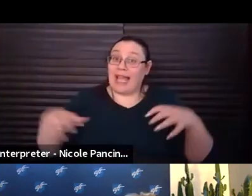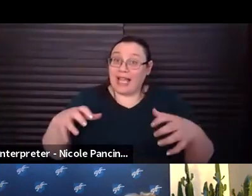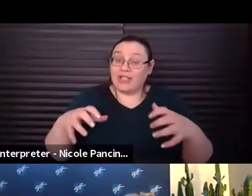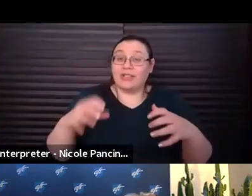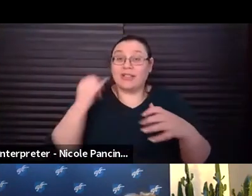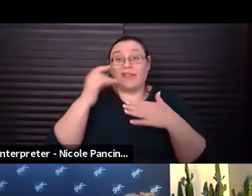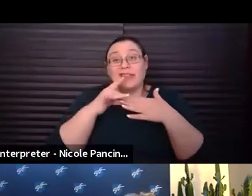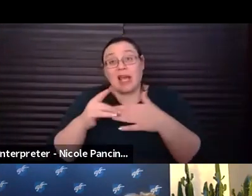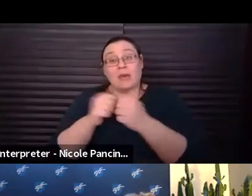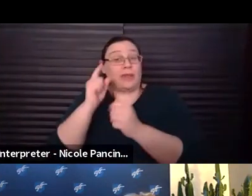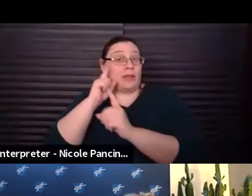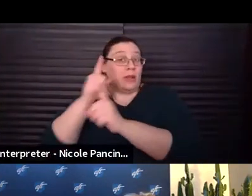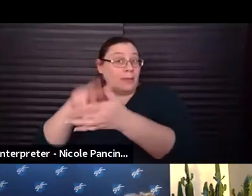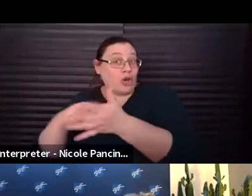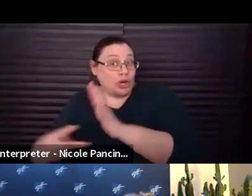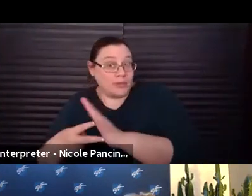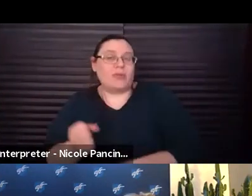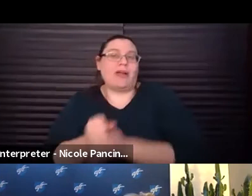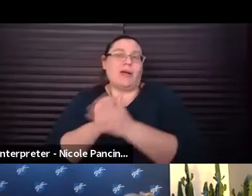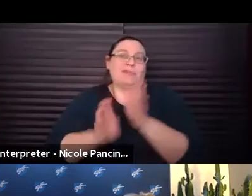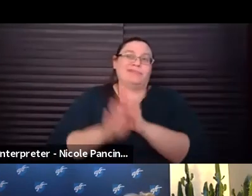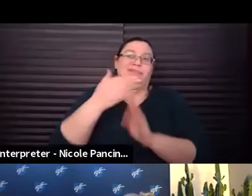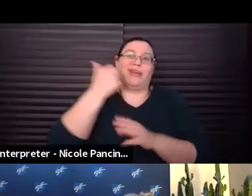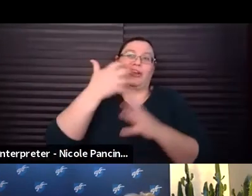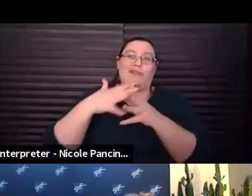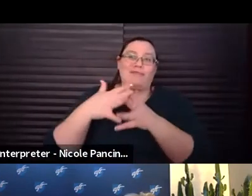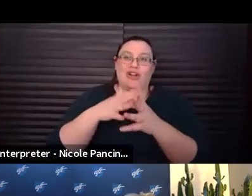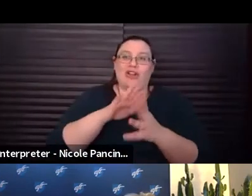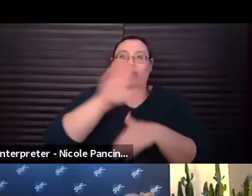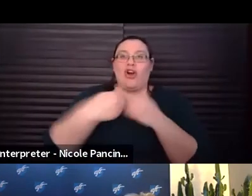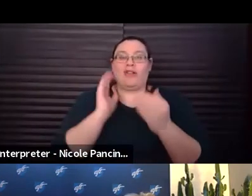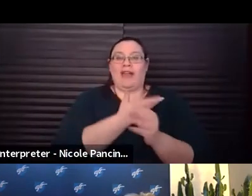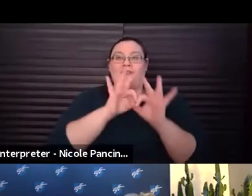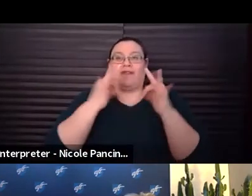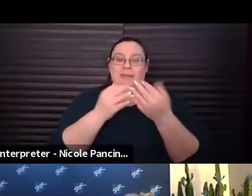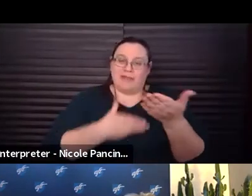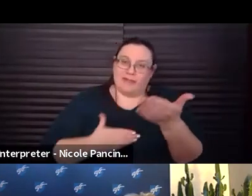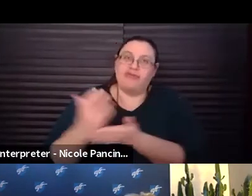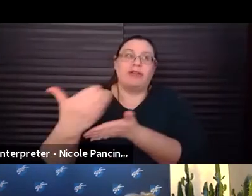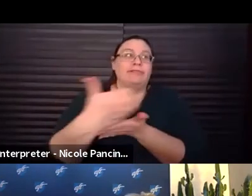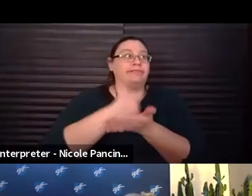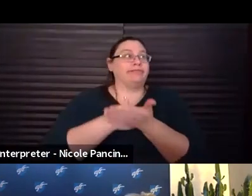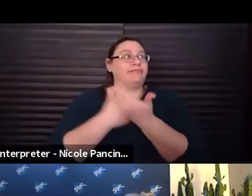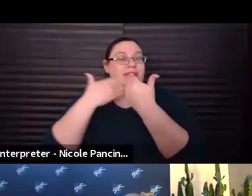by purpose, will help build a better America that all of our families deserve. Thank